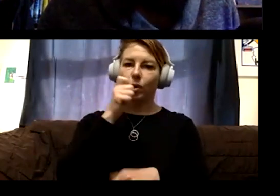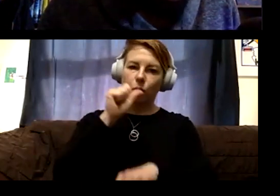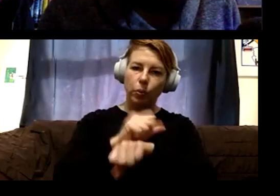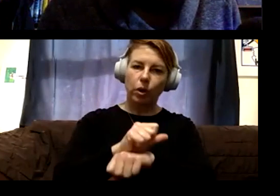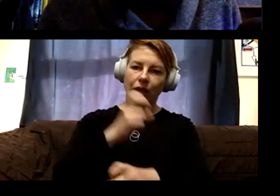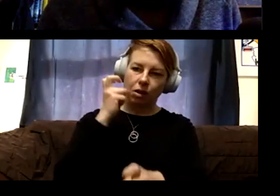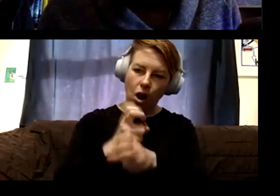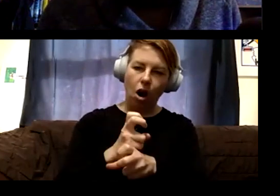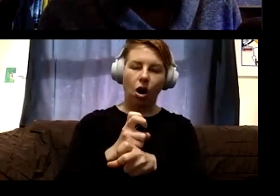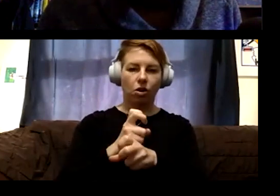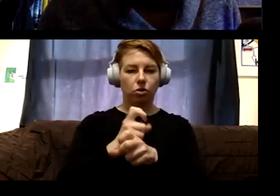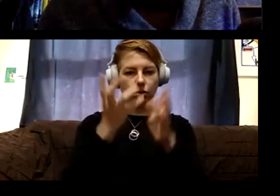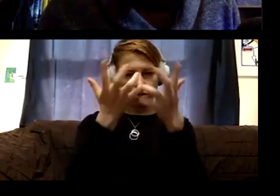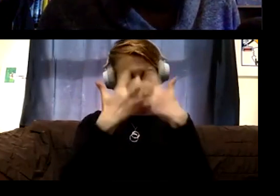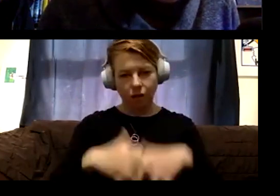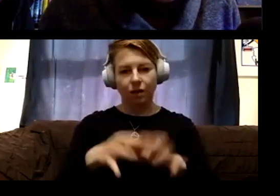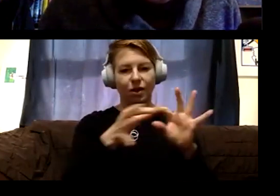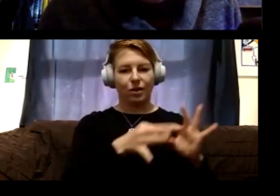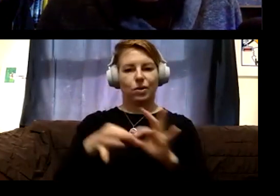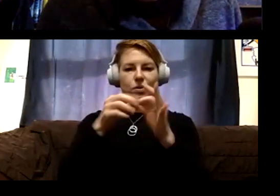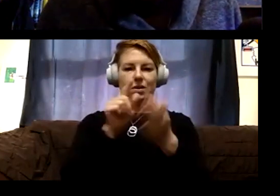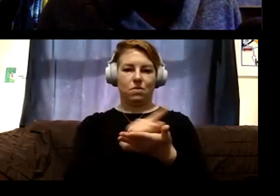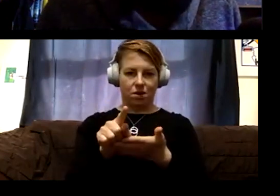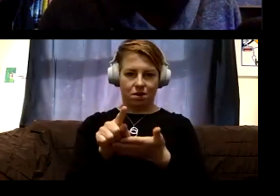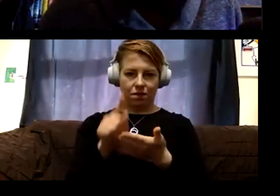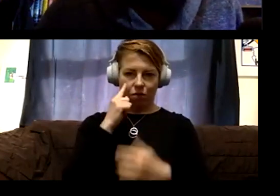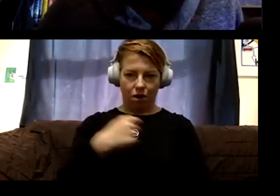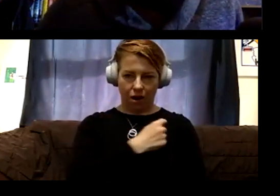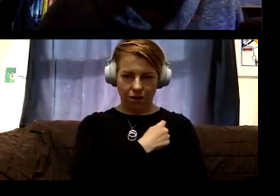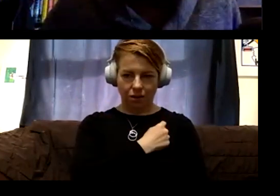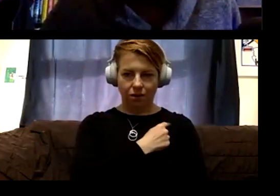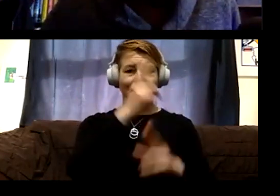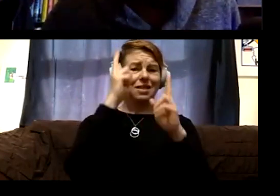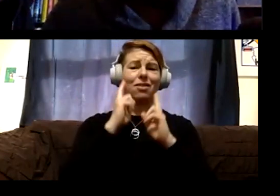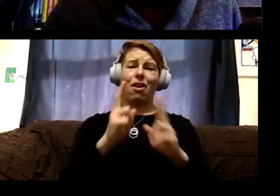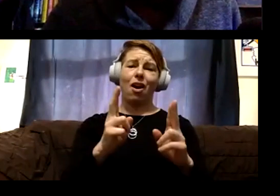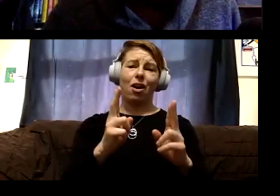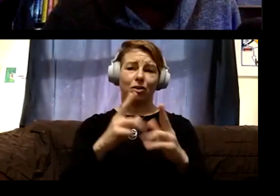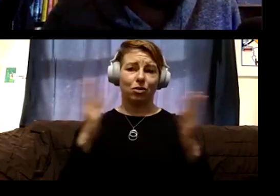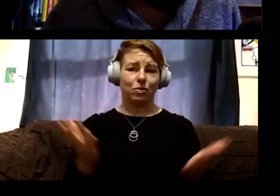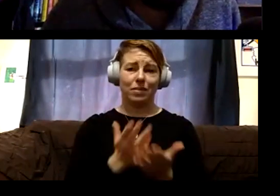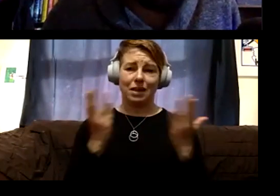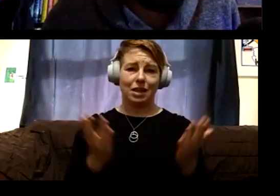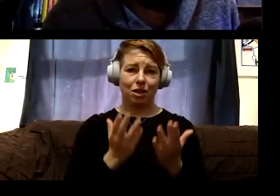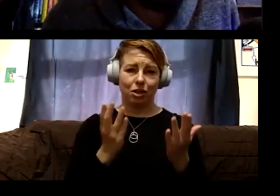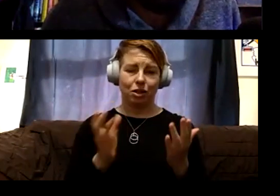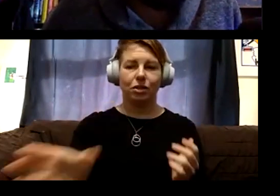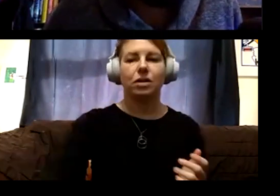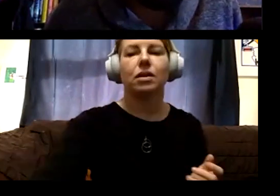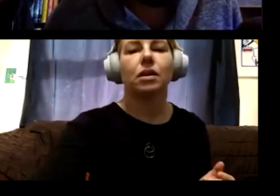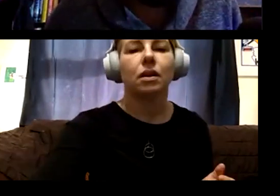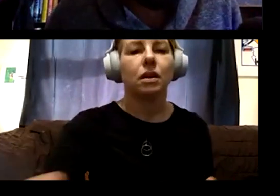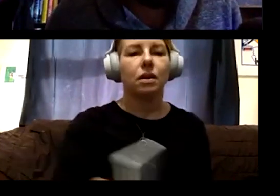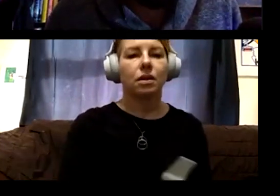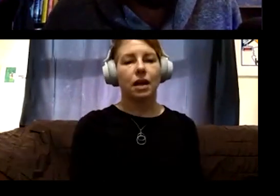this incredible Unity Week together. It's an honor to be here and to speak on